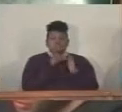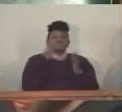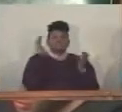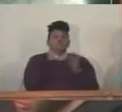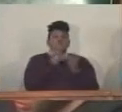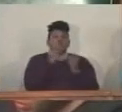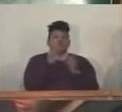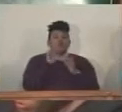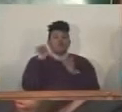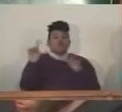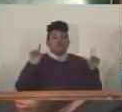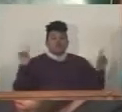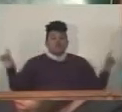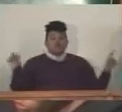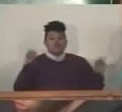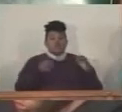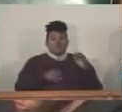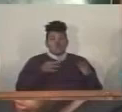spoken.